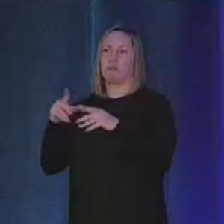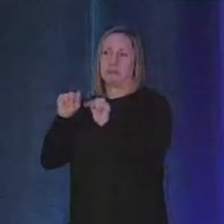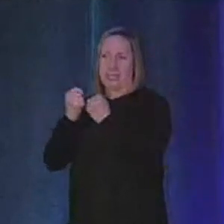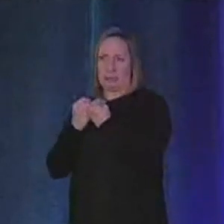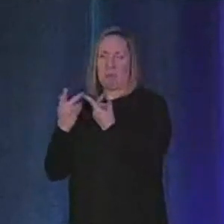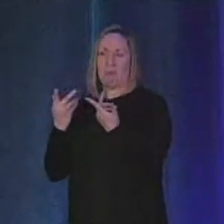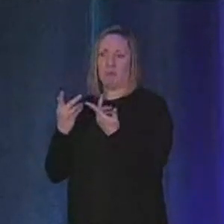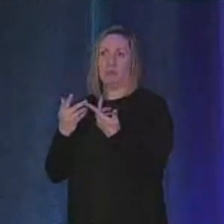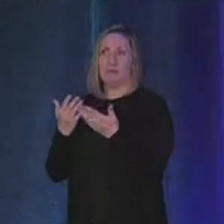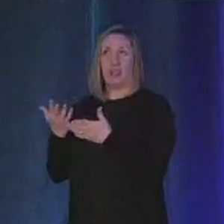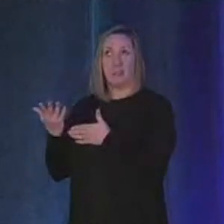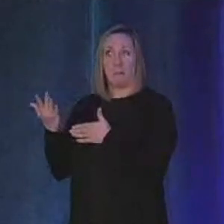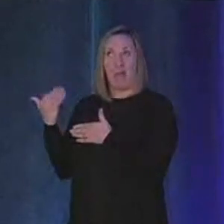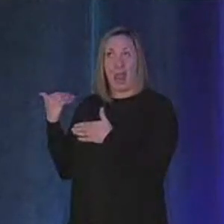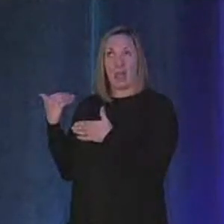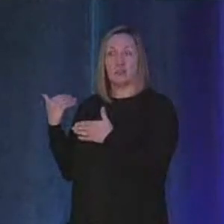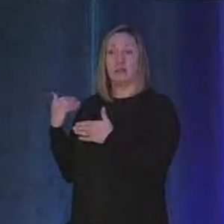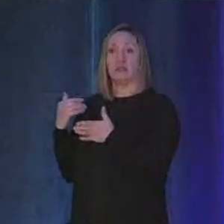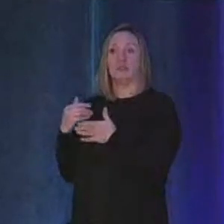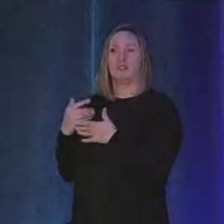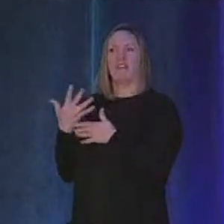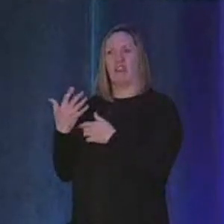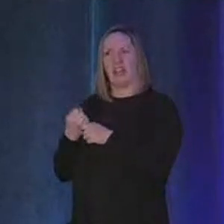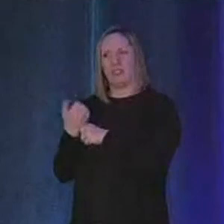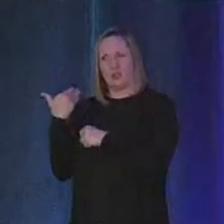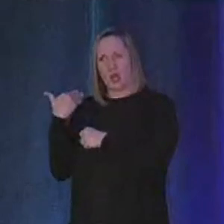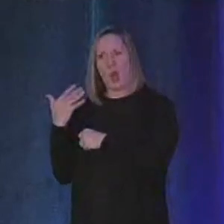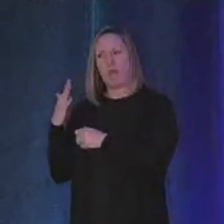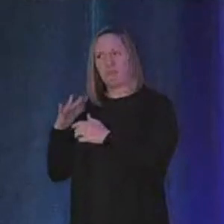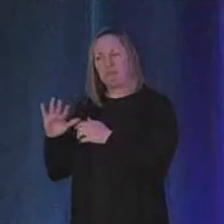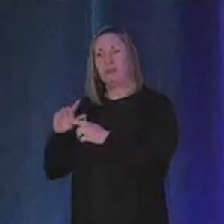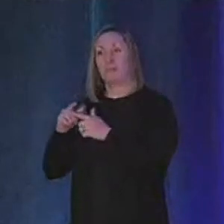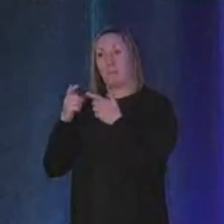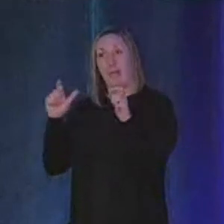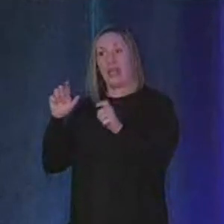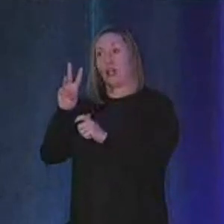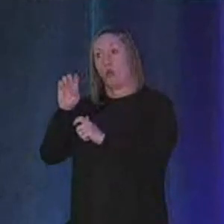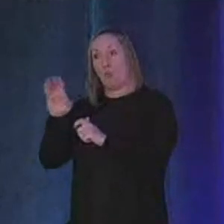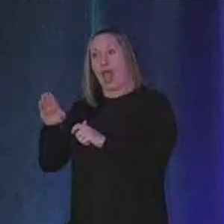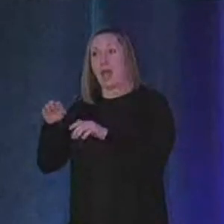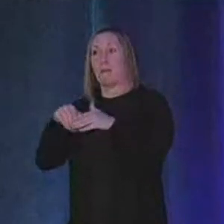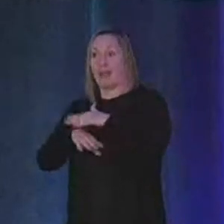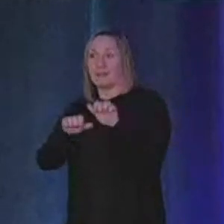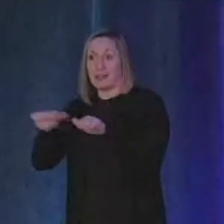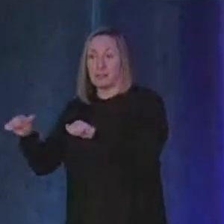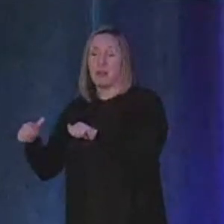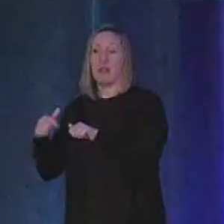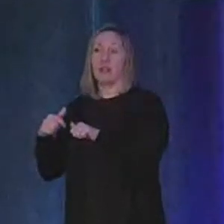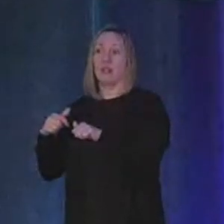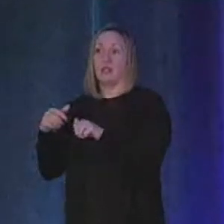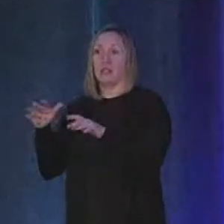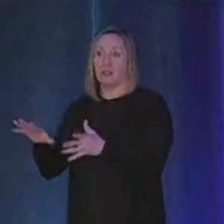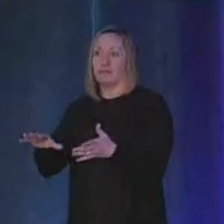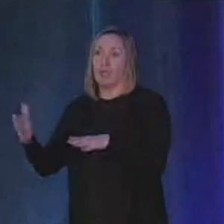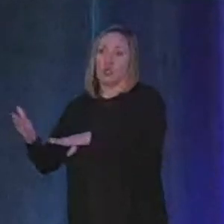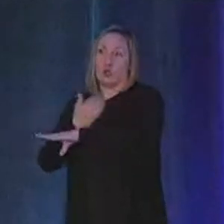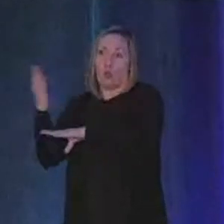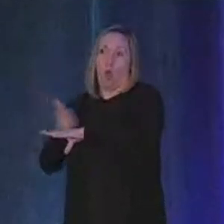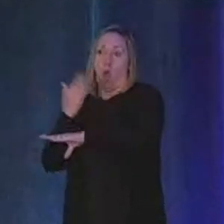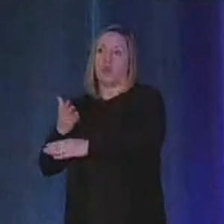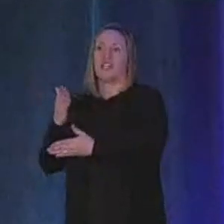the past, maybe 5 or so years ago, I've done some pretty big web accessibility overhauls at big e-commerce sites that you've probably